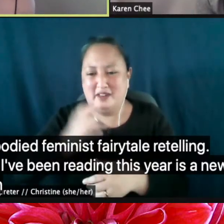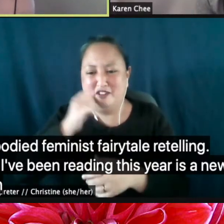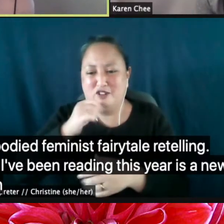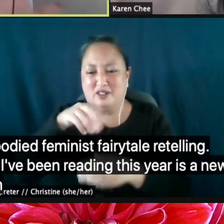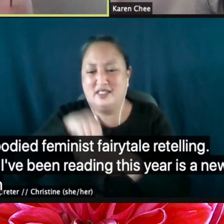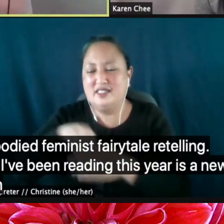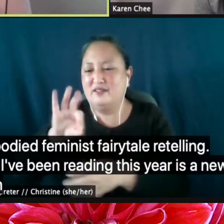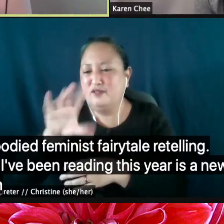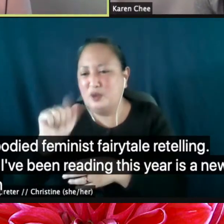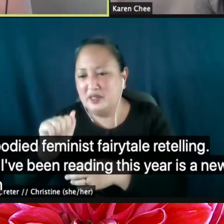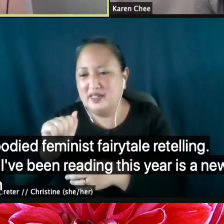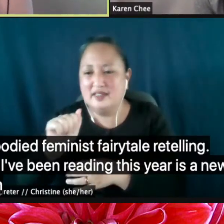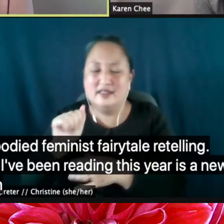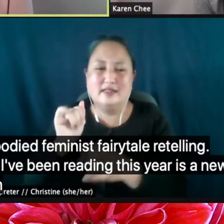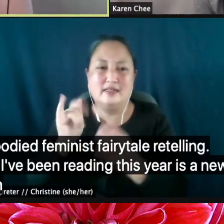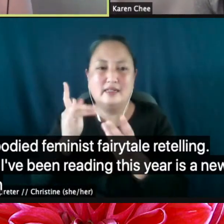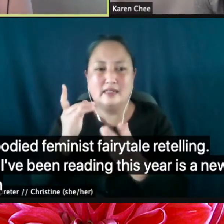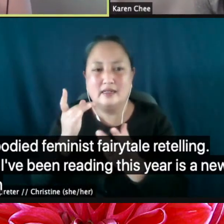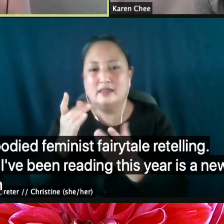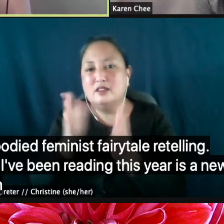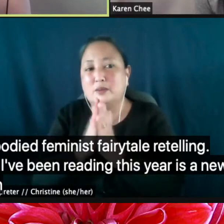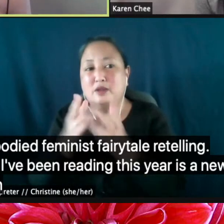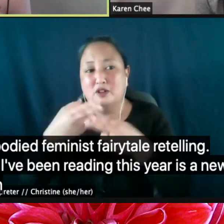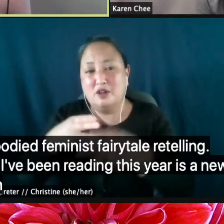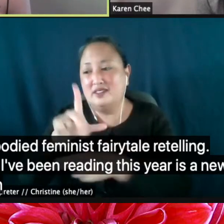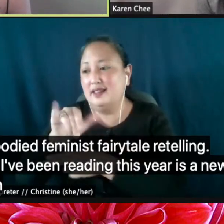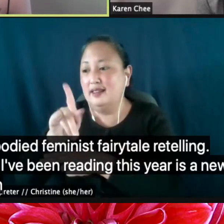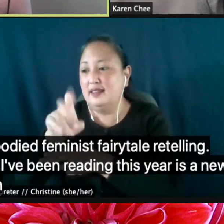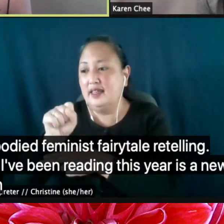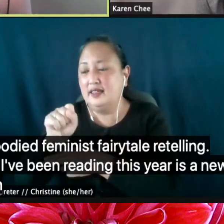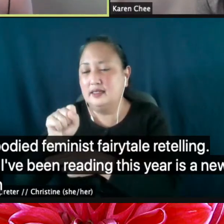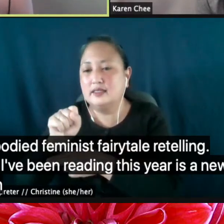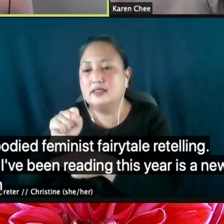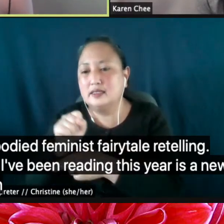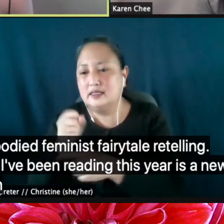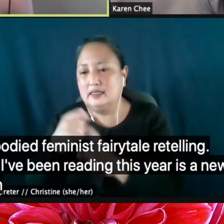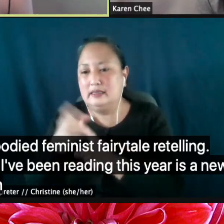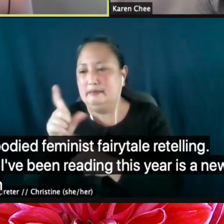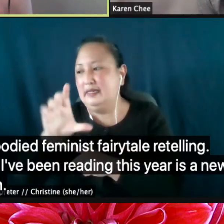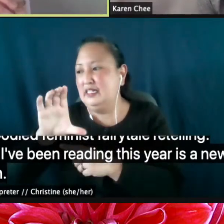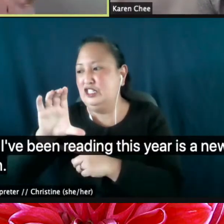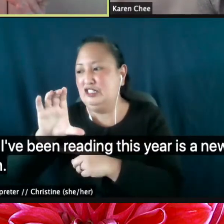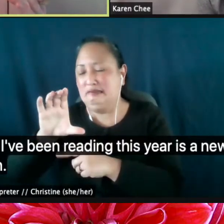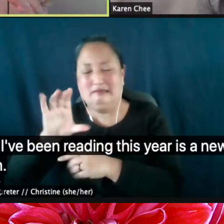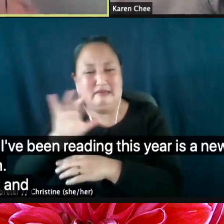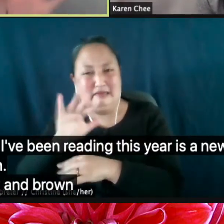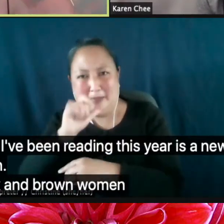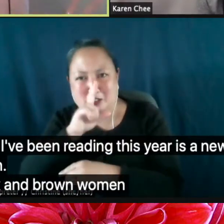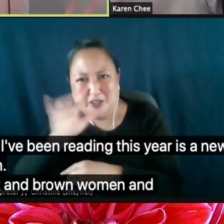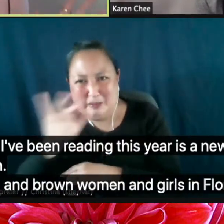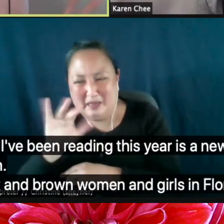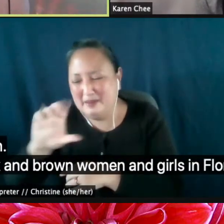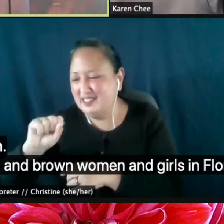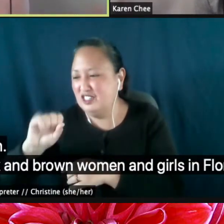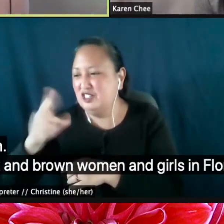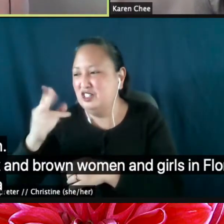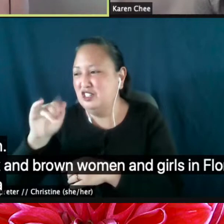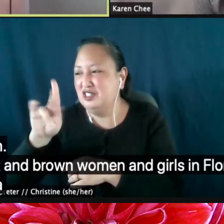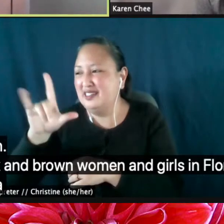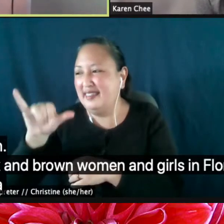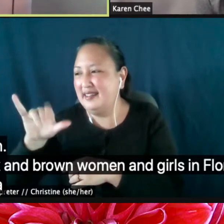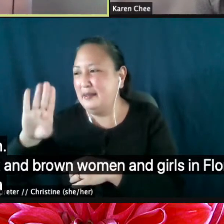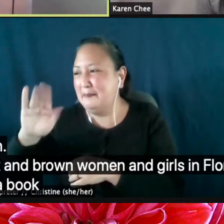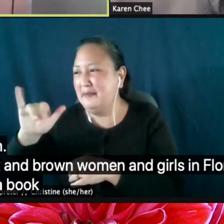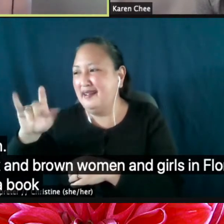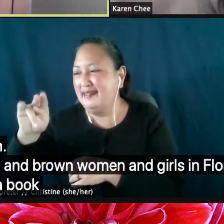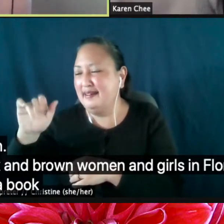and beautiful. There's this book called Likes by Sarah Shinlian Bynum, and it's kind of just like this, it's just like magic. It's like one of the most